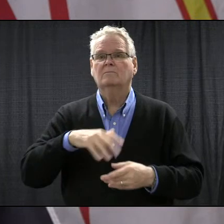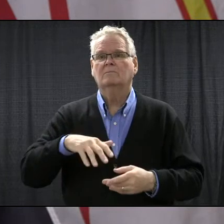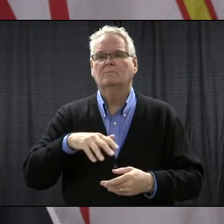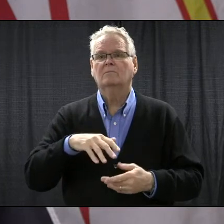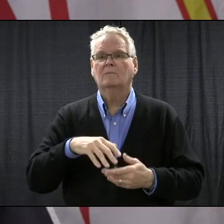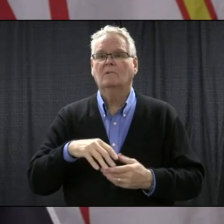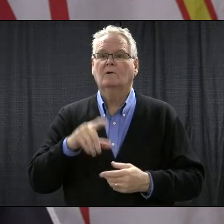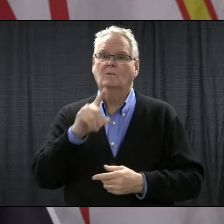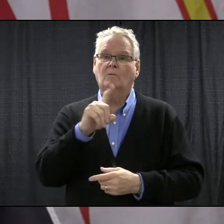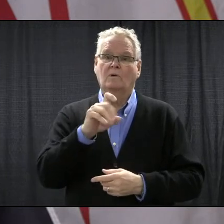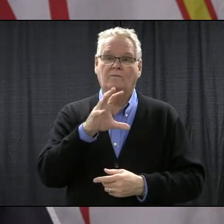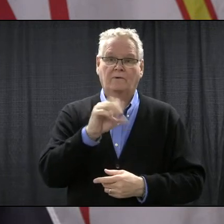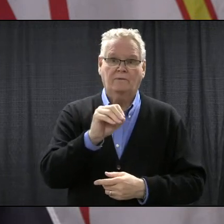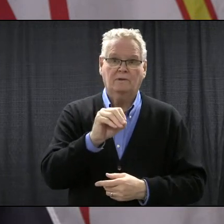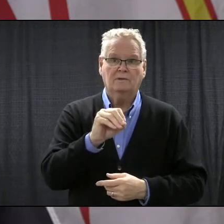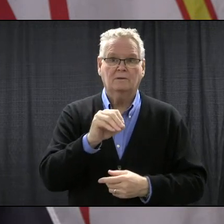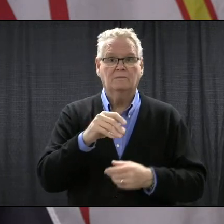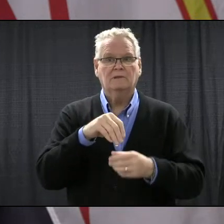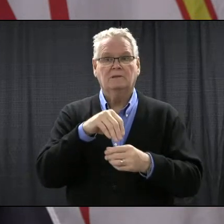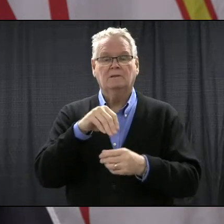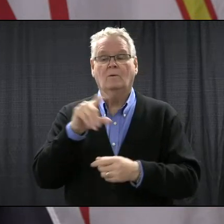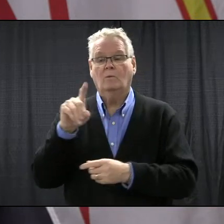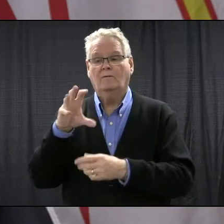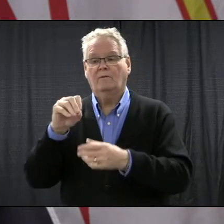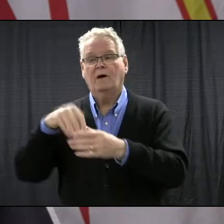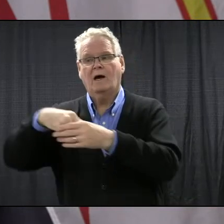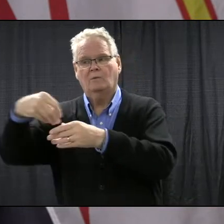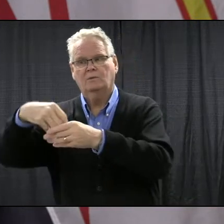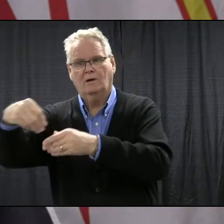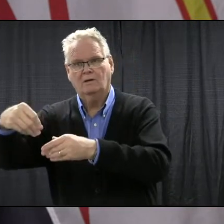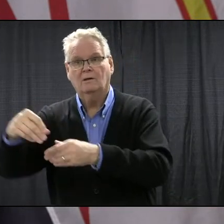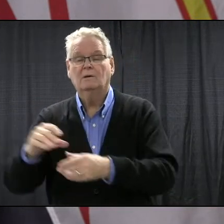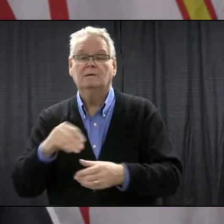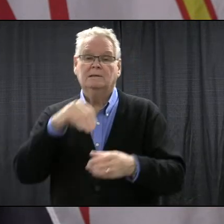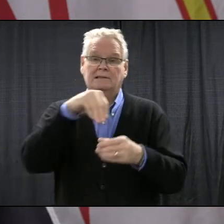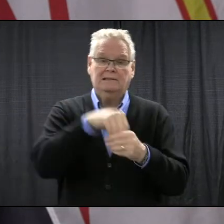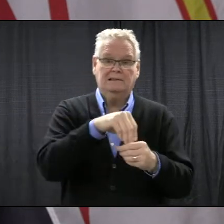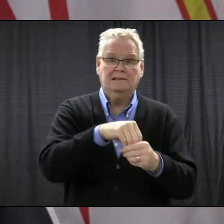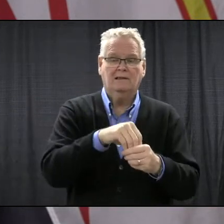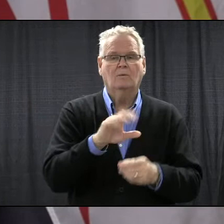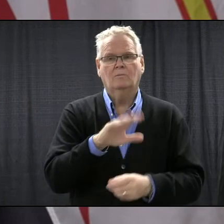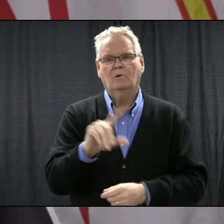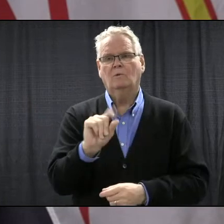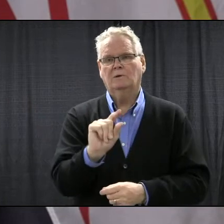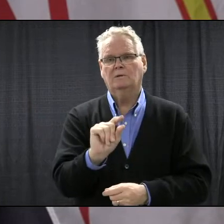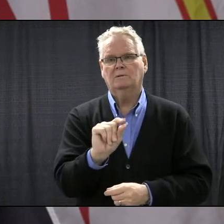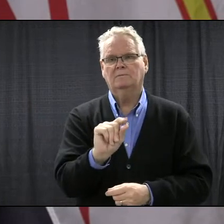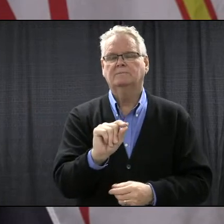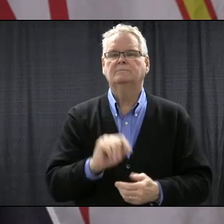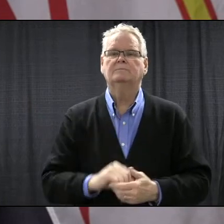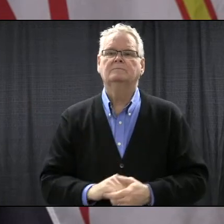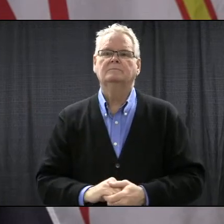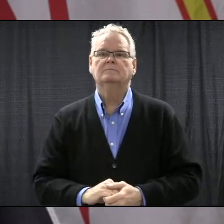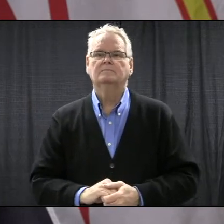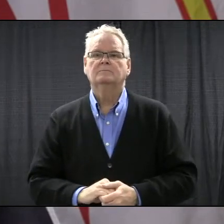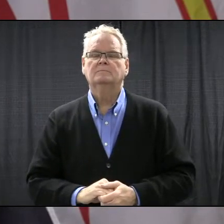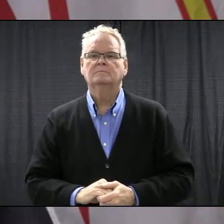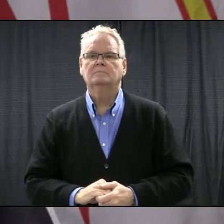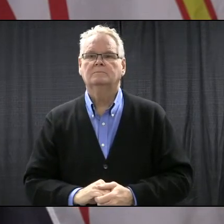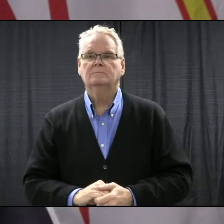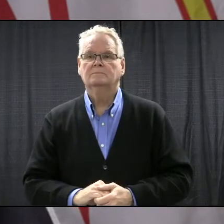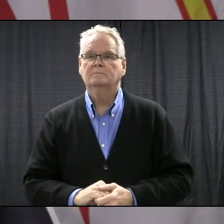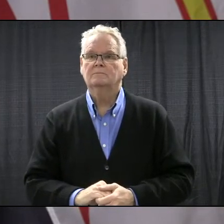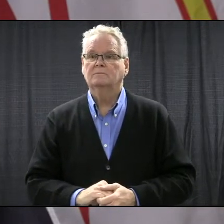20. Wakes held outside of a funeral home or place of worship are permitted in accordance with the limits for personal